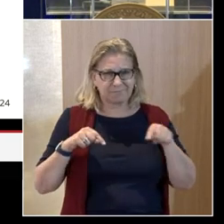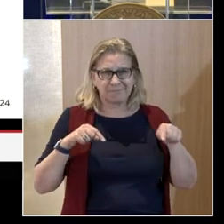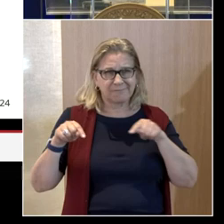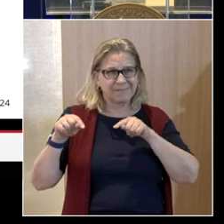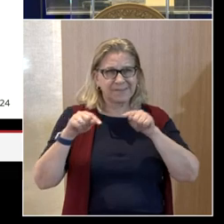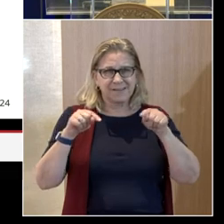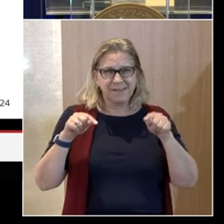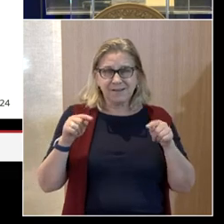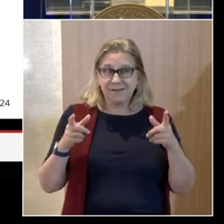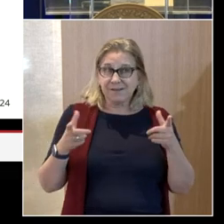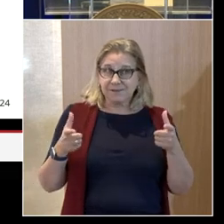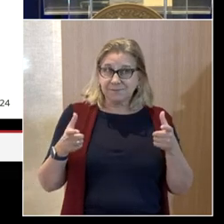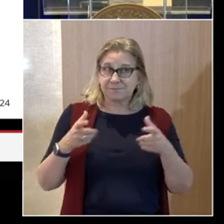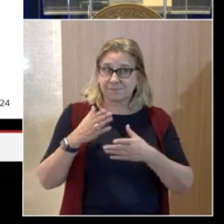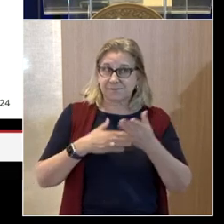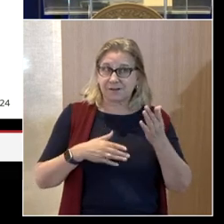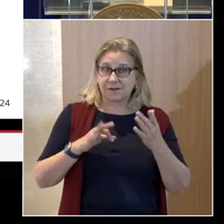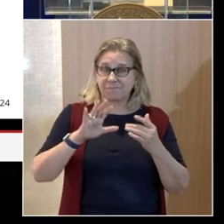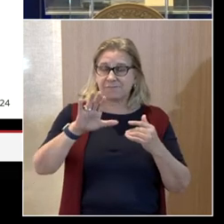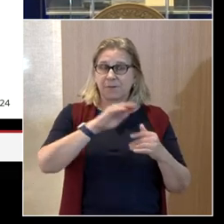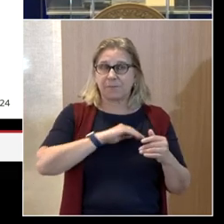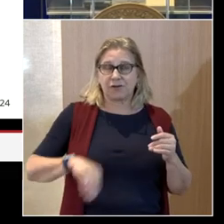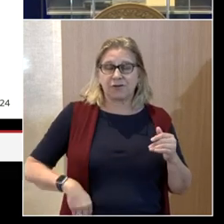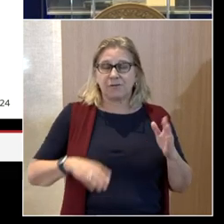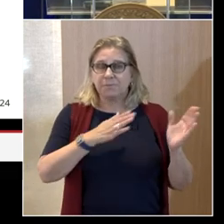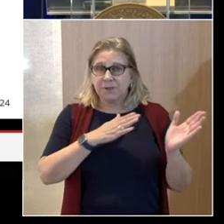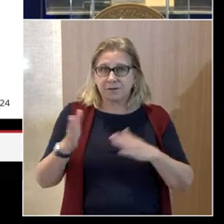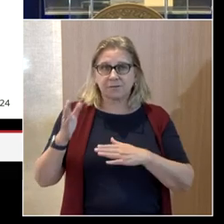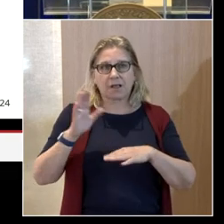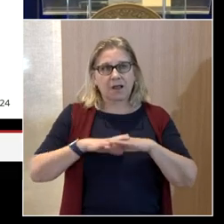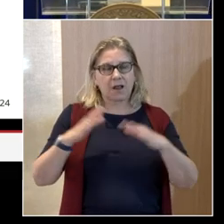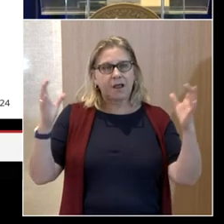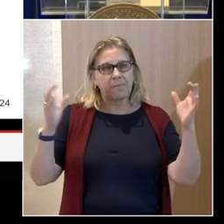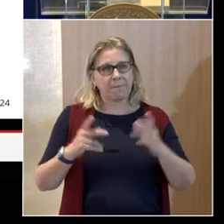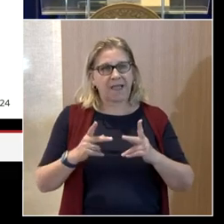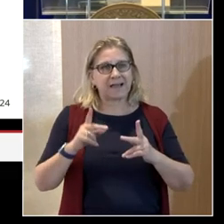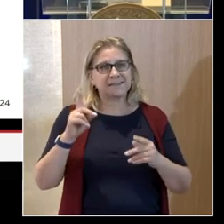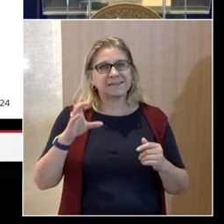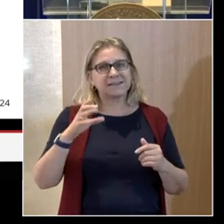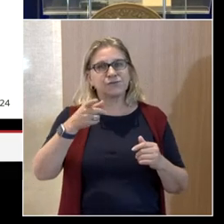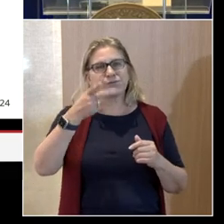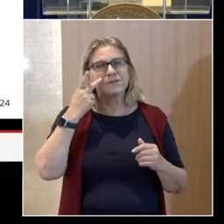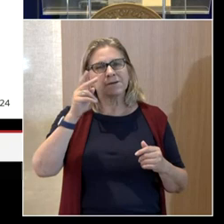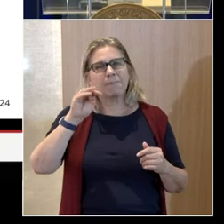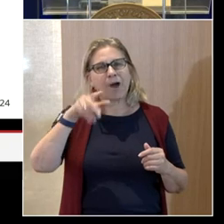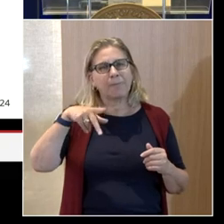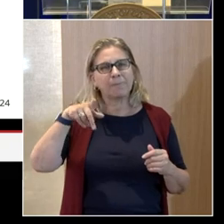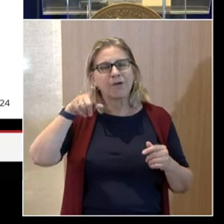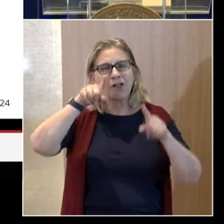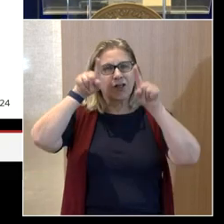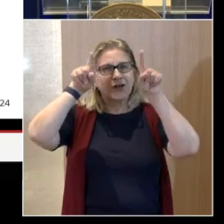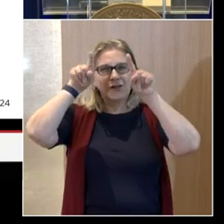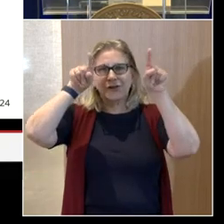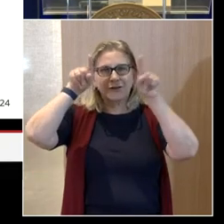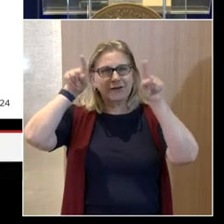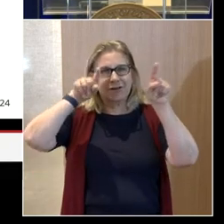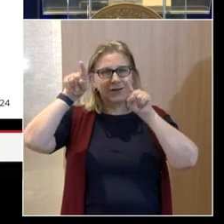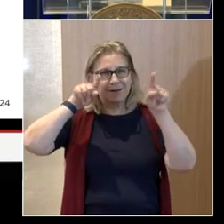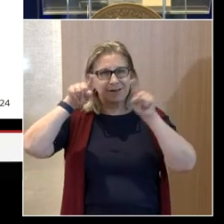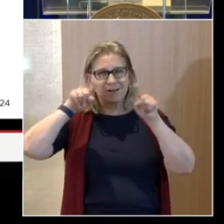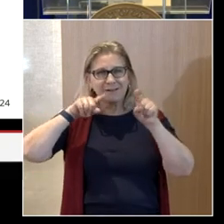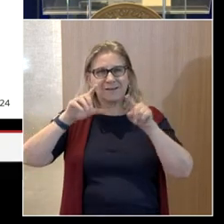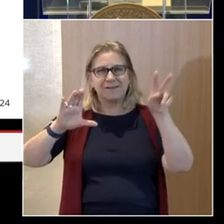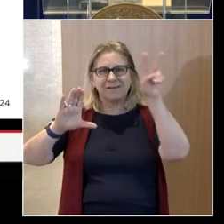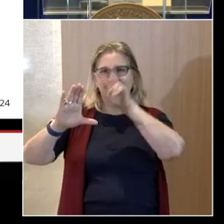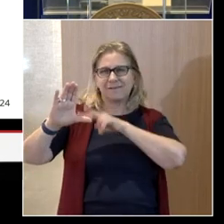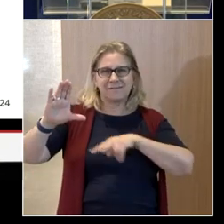it recognizes there are these different kind of nodes and areas, and that's what we're really excited to do, is think about how are these different neighborhoods of downtown